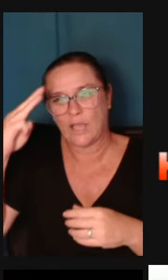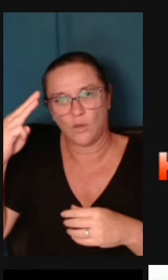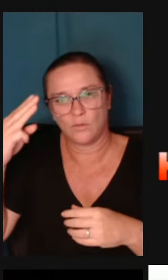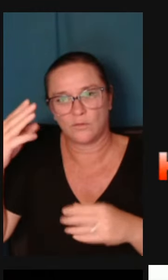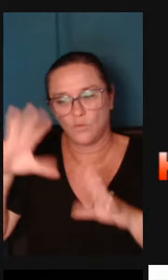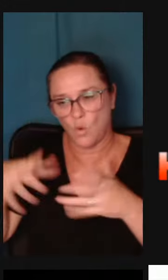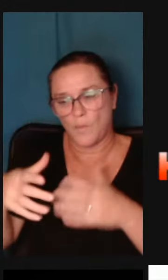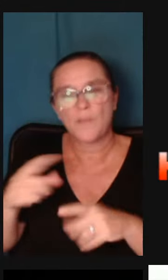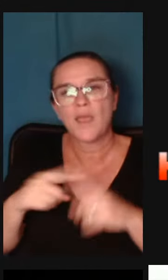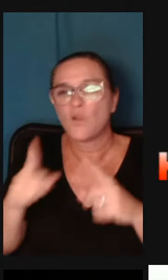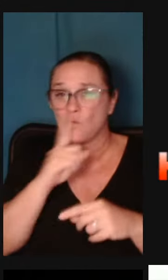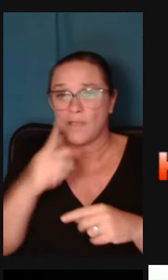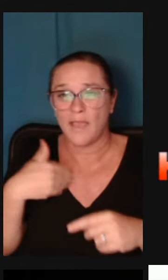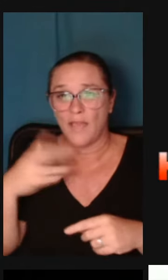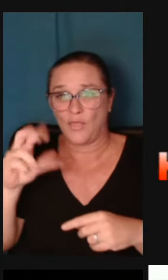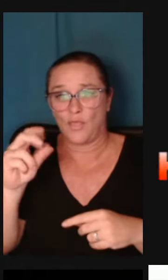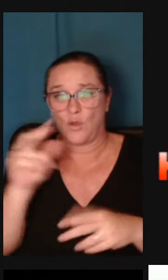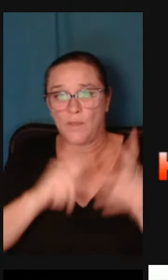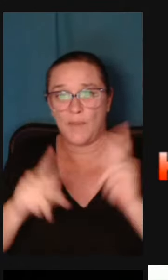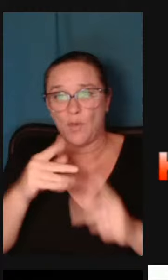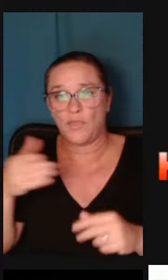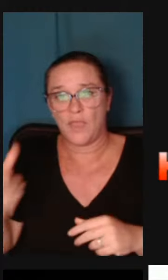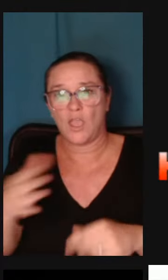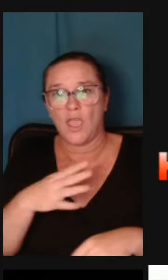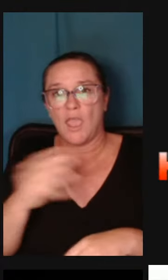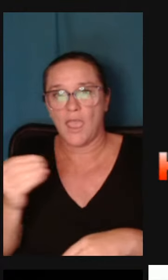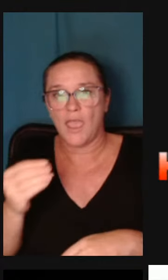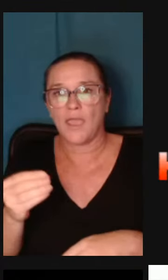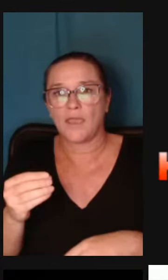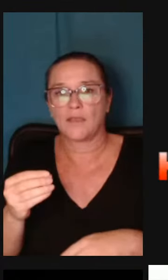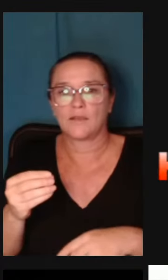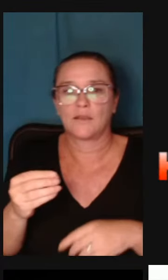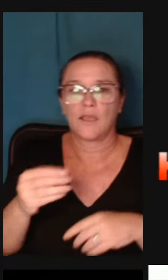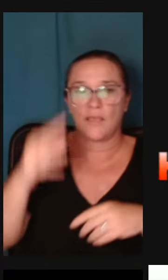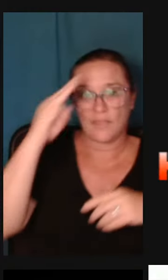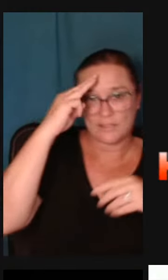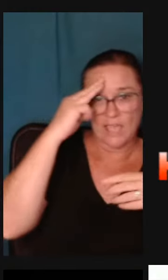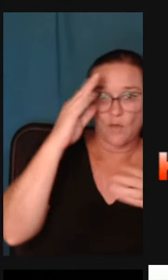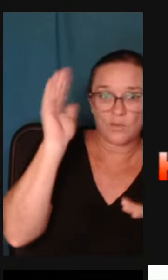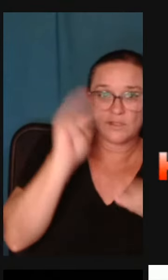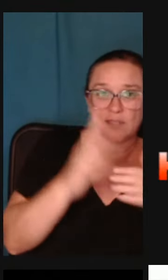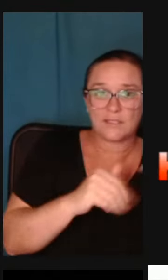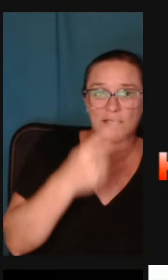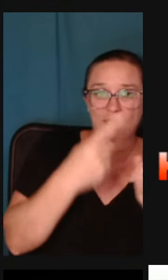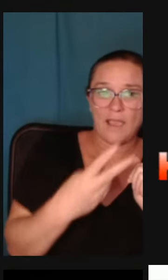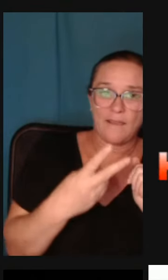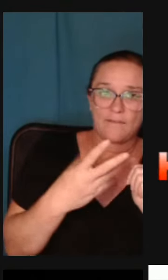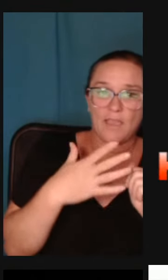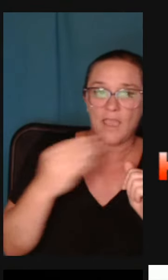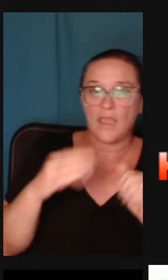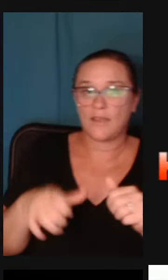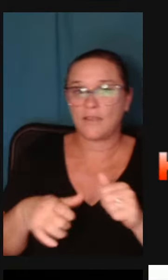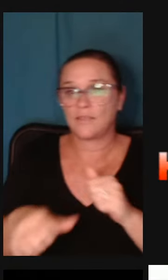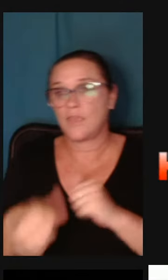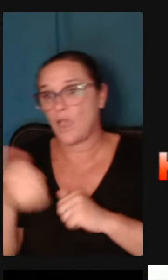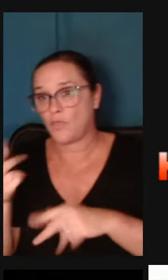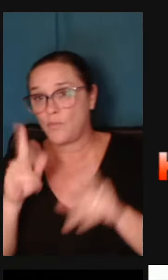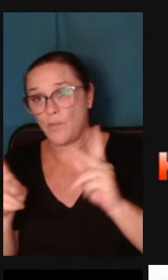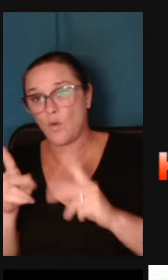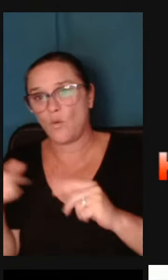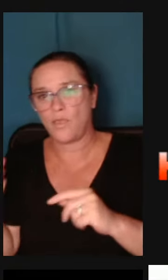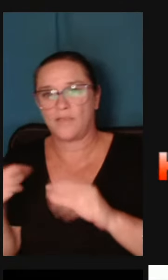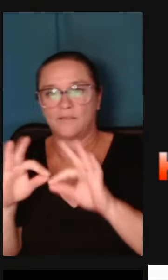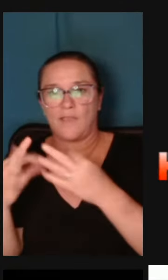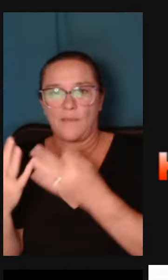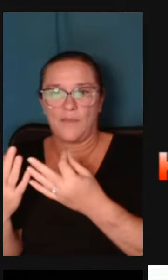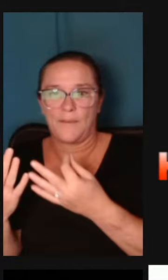like 30 people were down there. And the scout group was less than half of them, honestly. And most of the other ones were this family. Right?